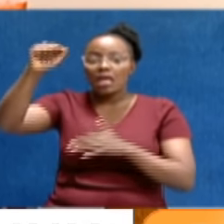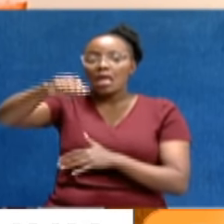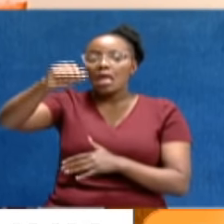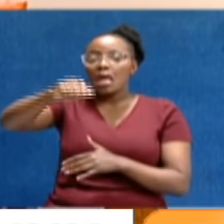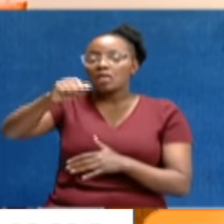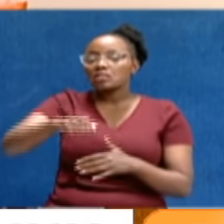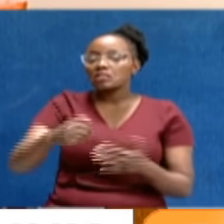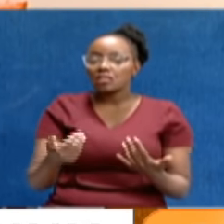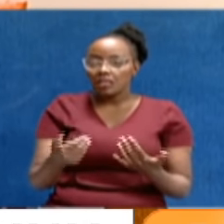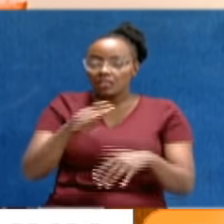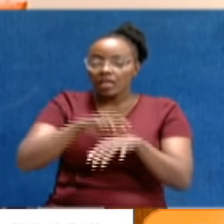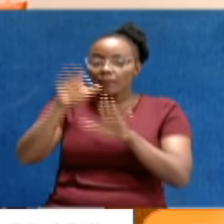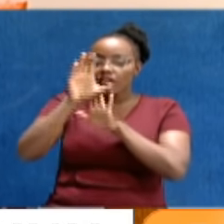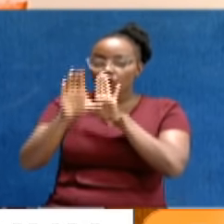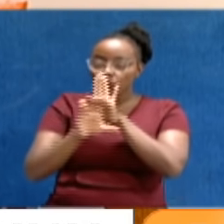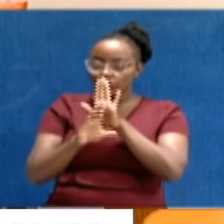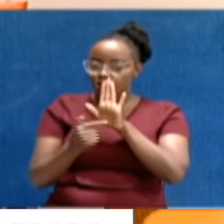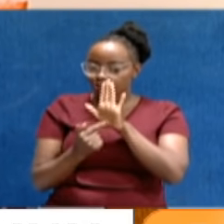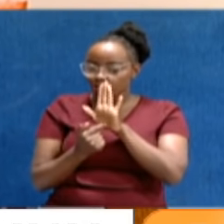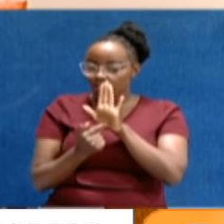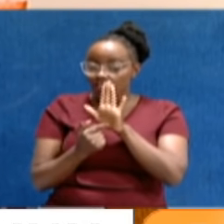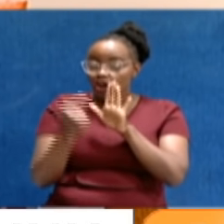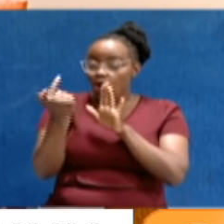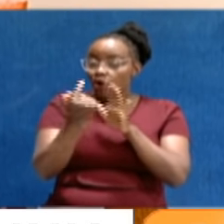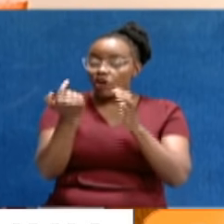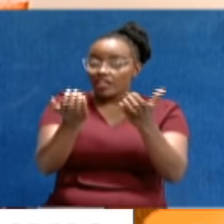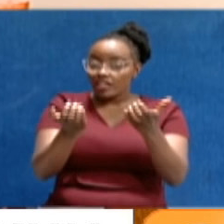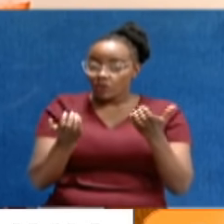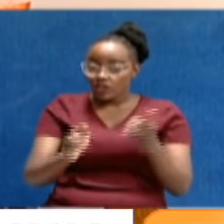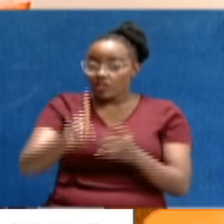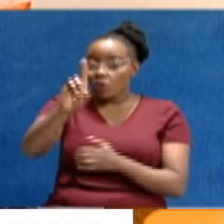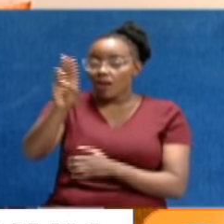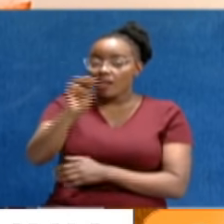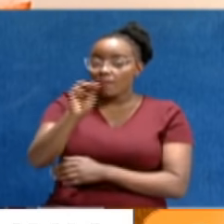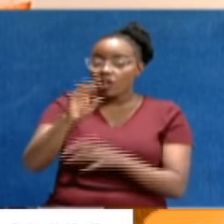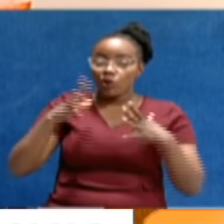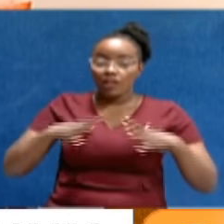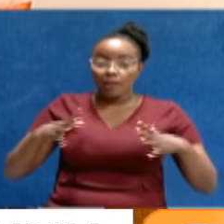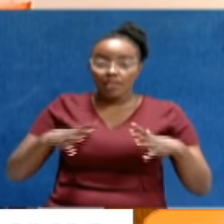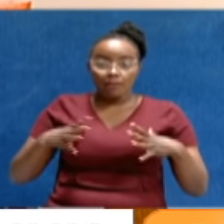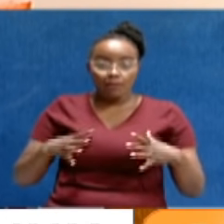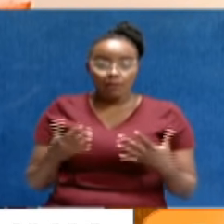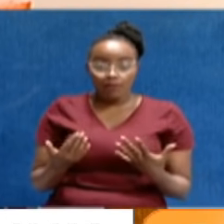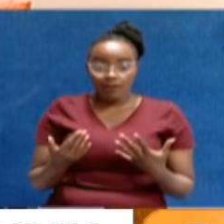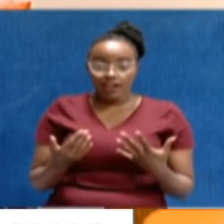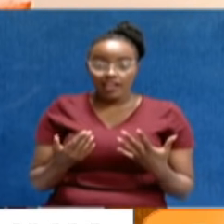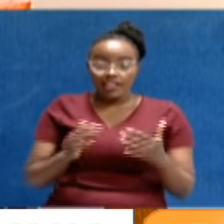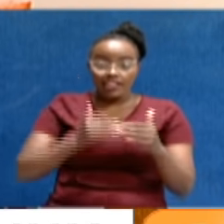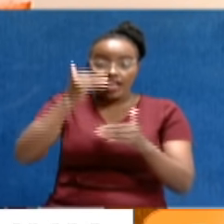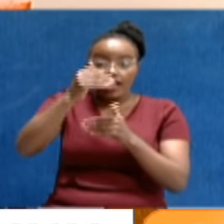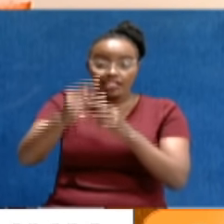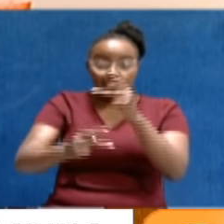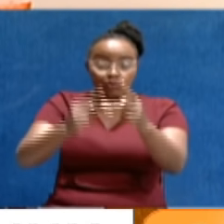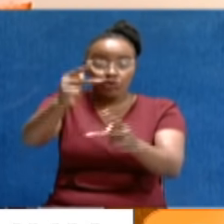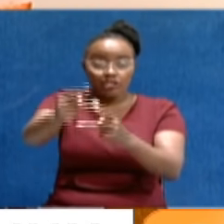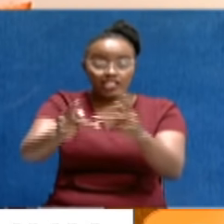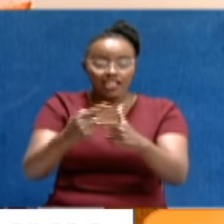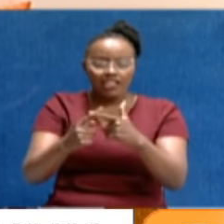yes, when the constitution only requires 1 million signatures. And in the next